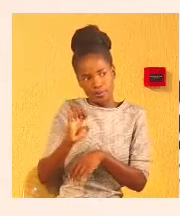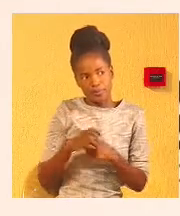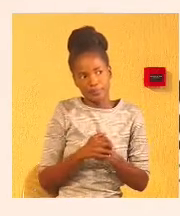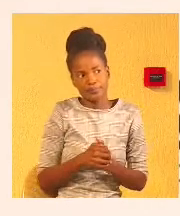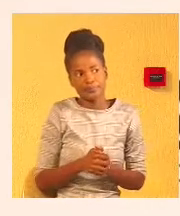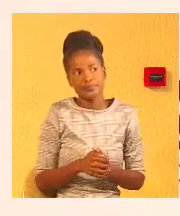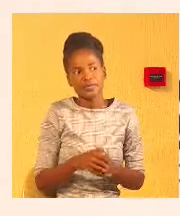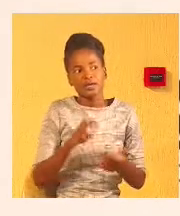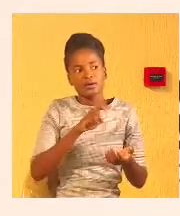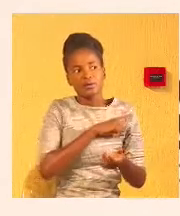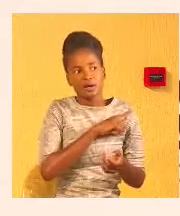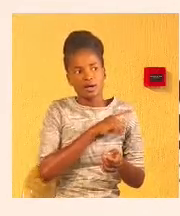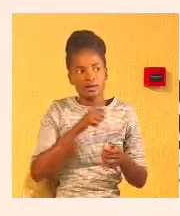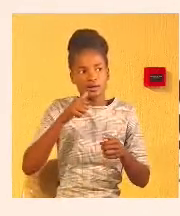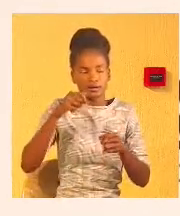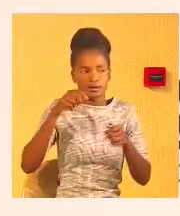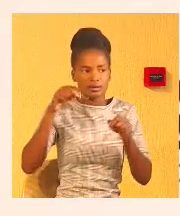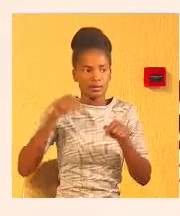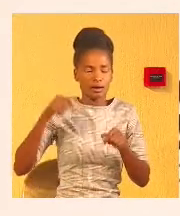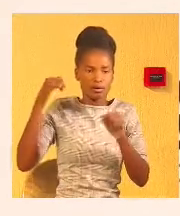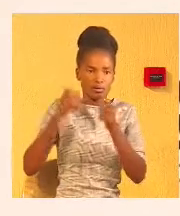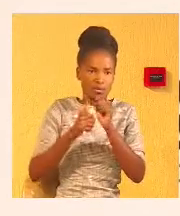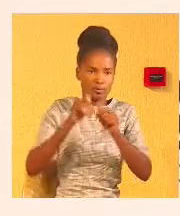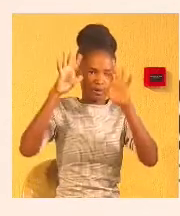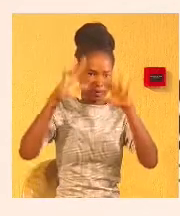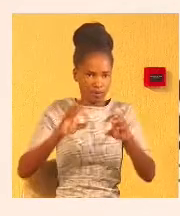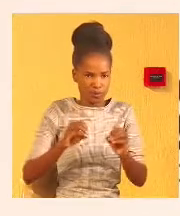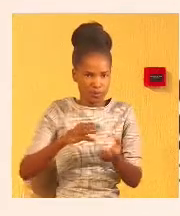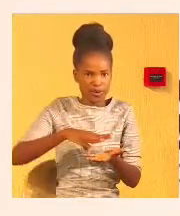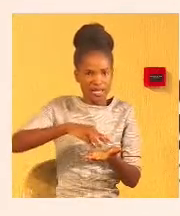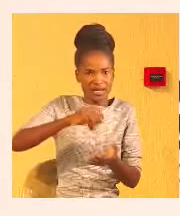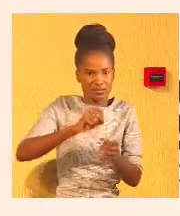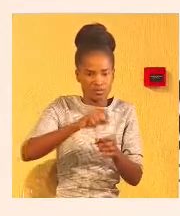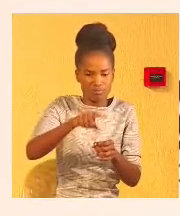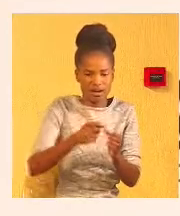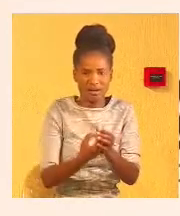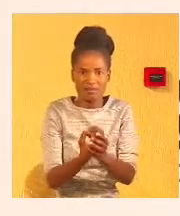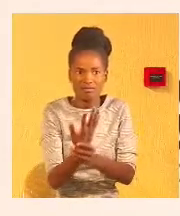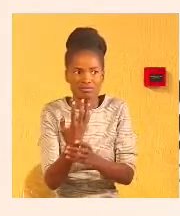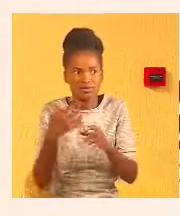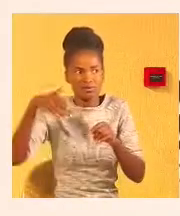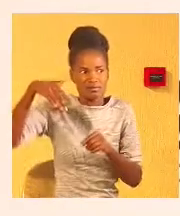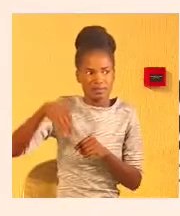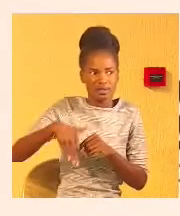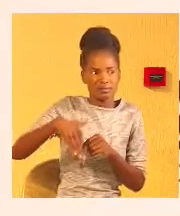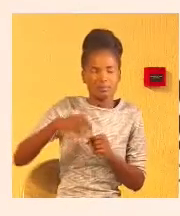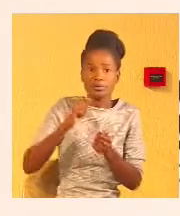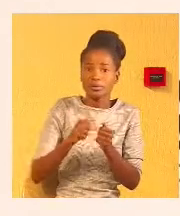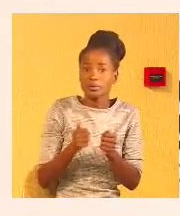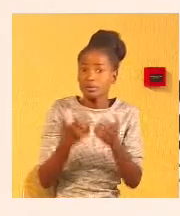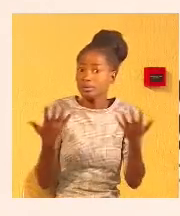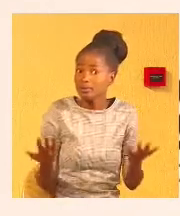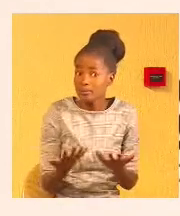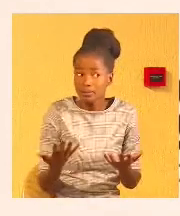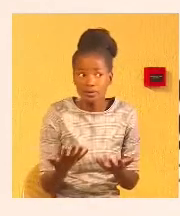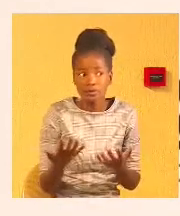they had good rains. They didn't have a problem with soils. Us, we are having already